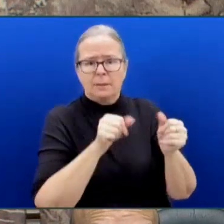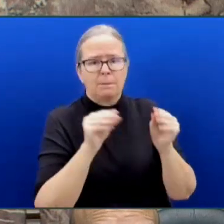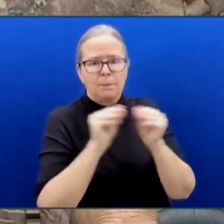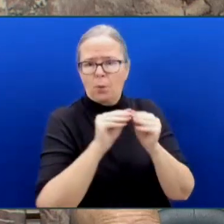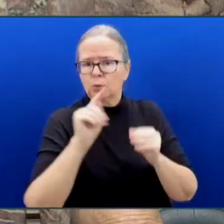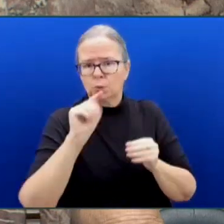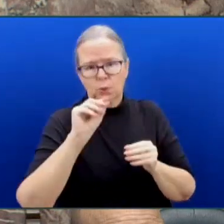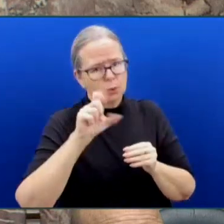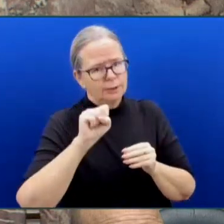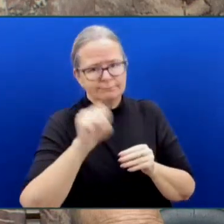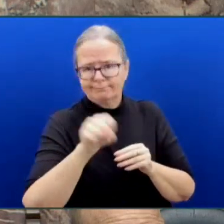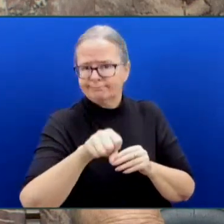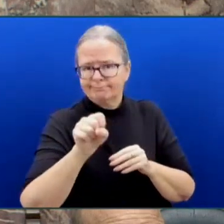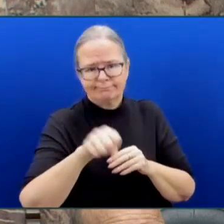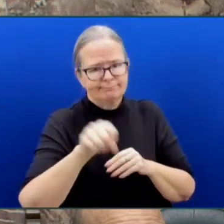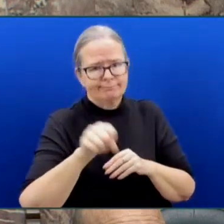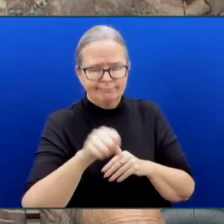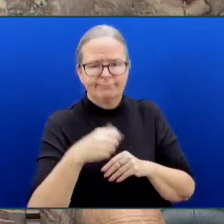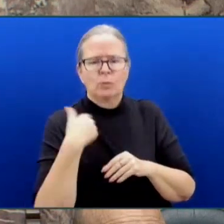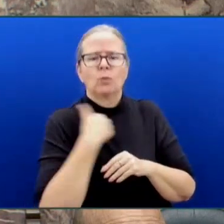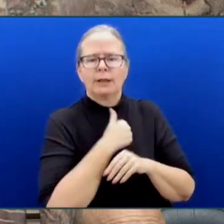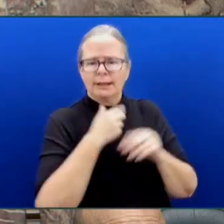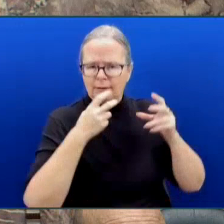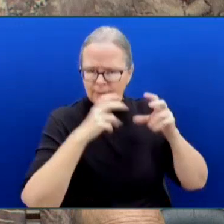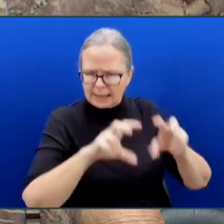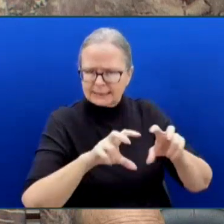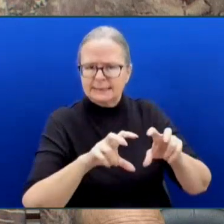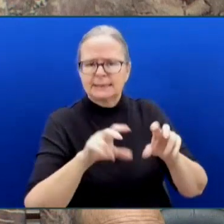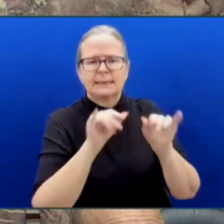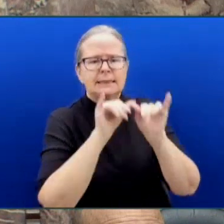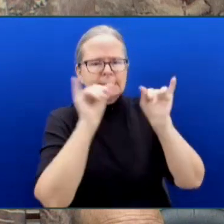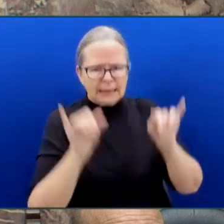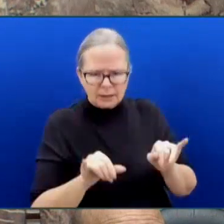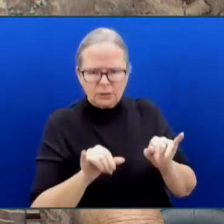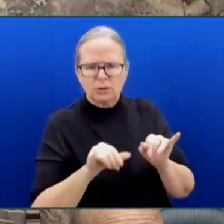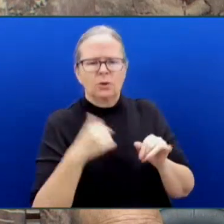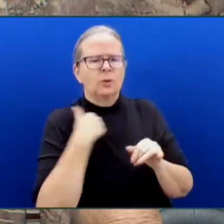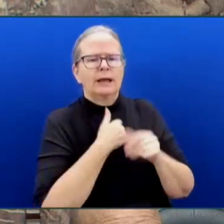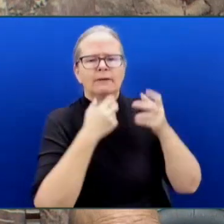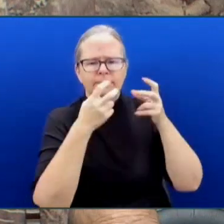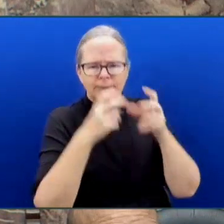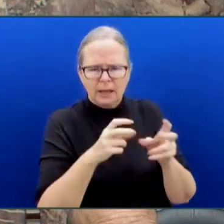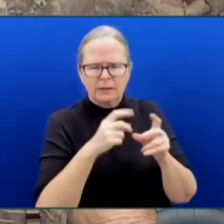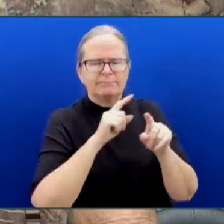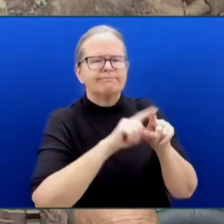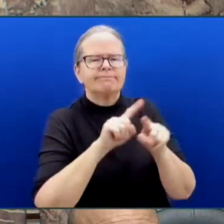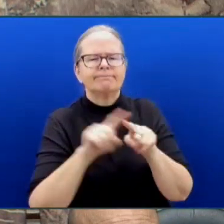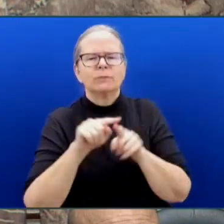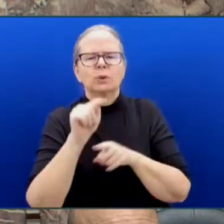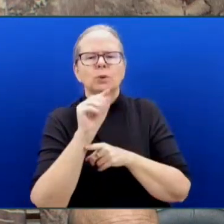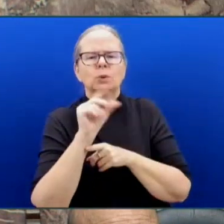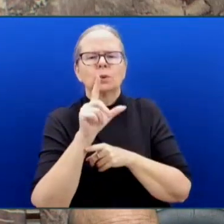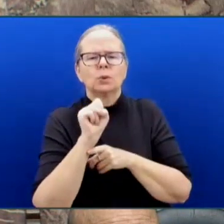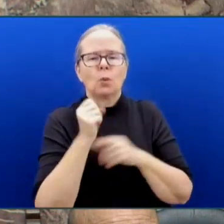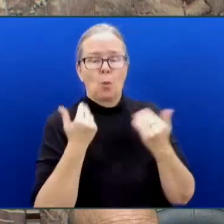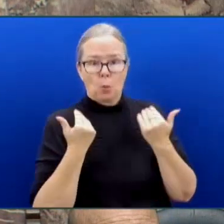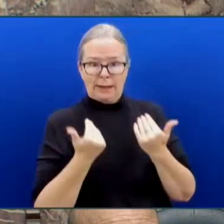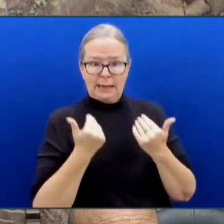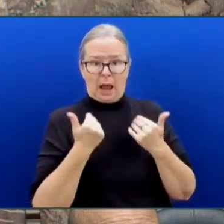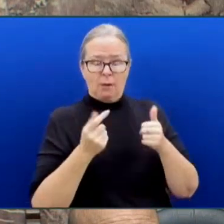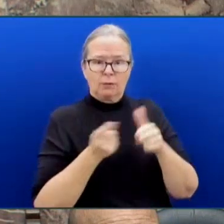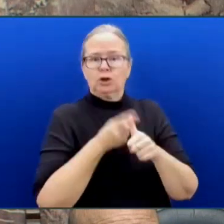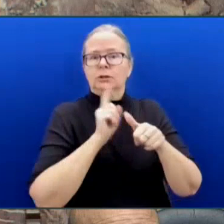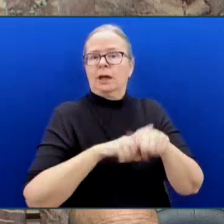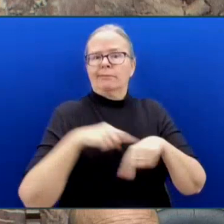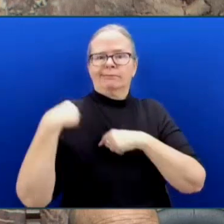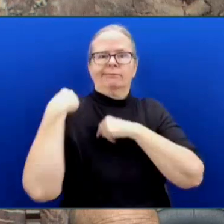in the system, the profound and historic work that is being done and must continue to be done with Indigenous communities shows